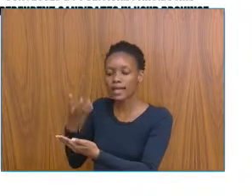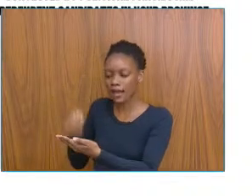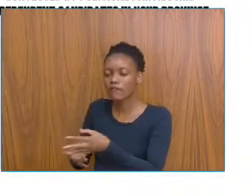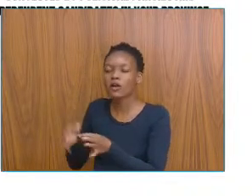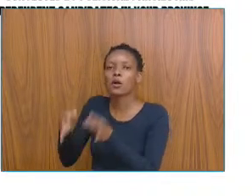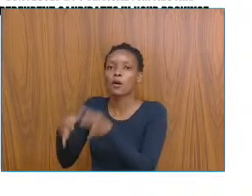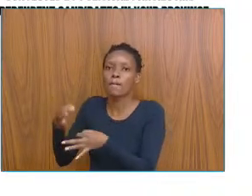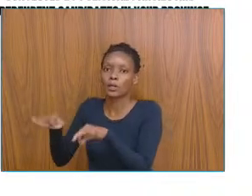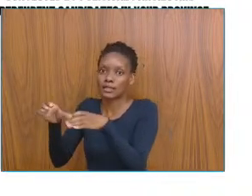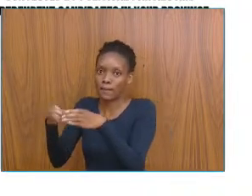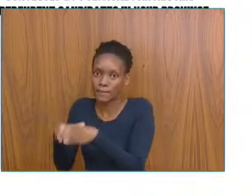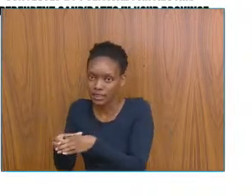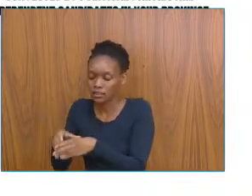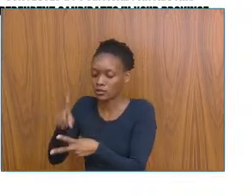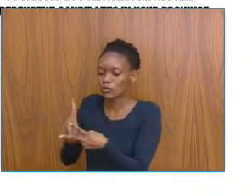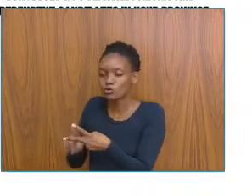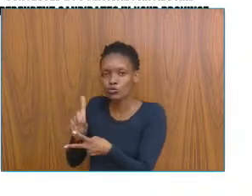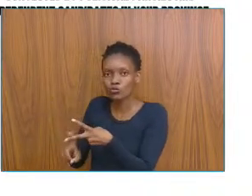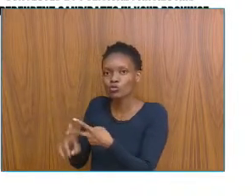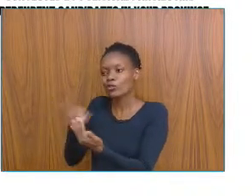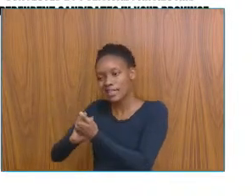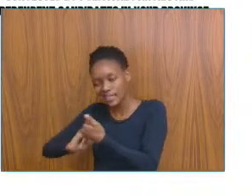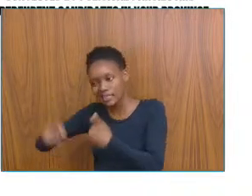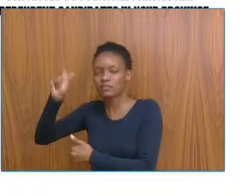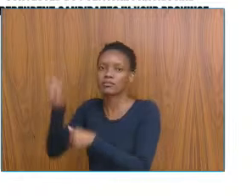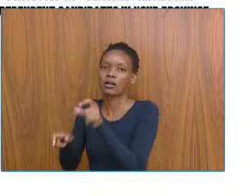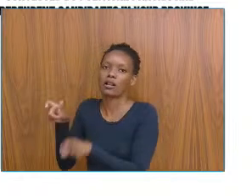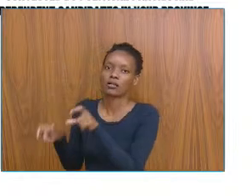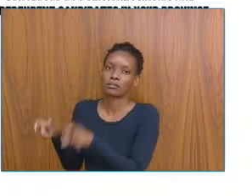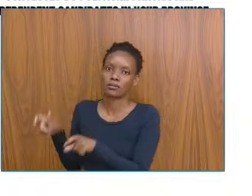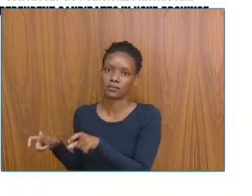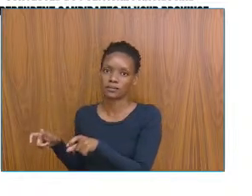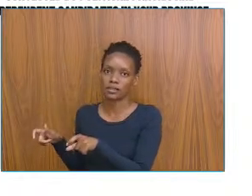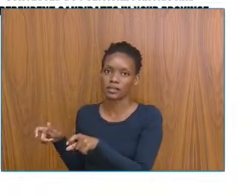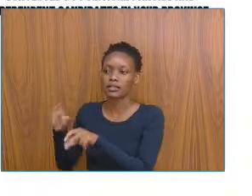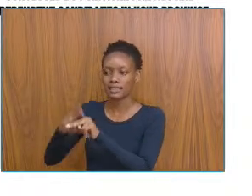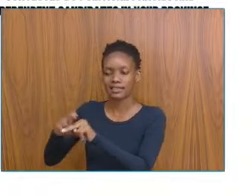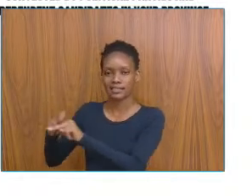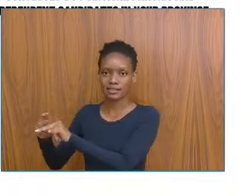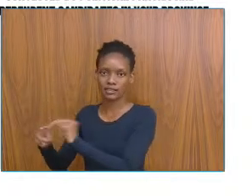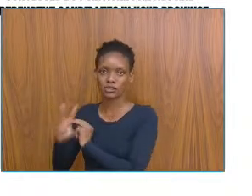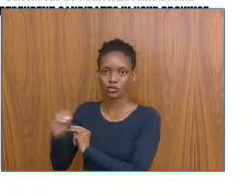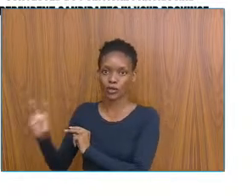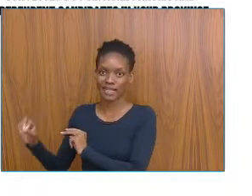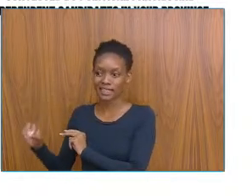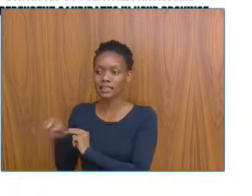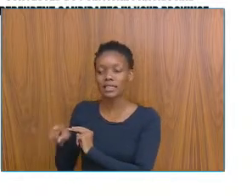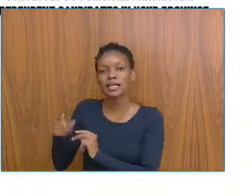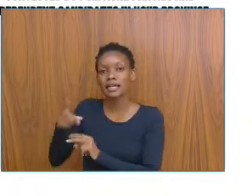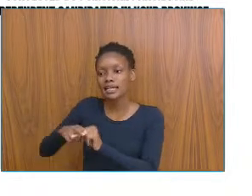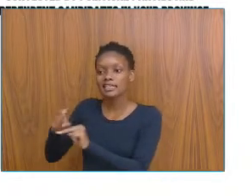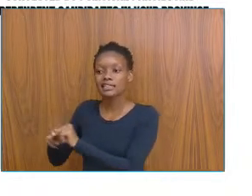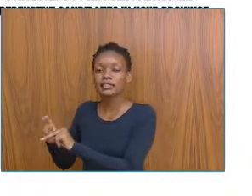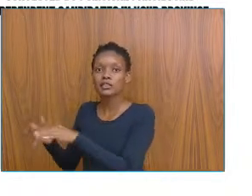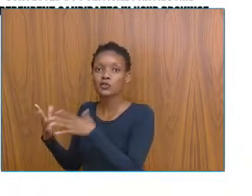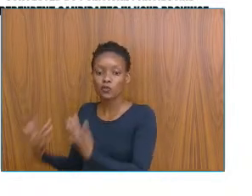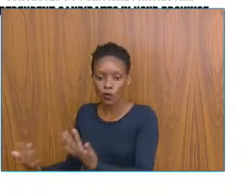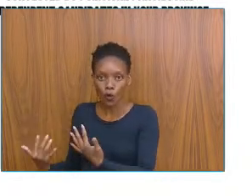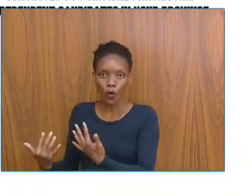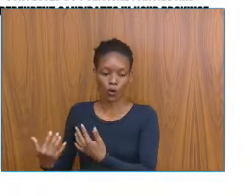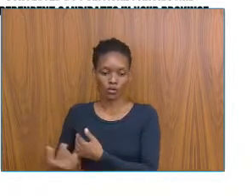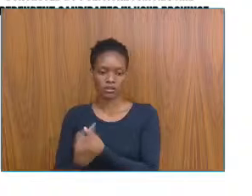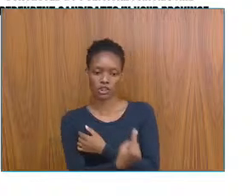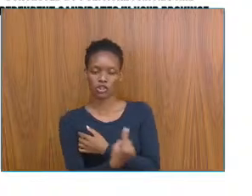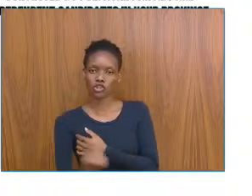political parties and independent candidates contesting for seats reserved for each province in the National Assembly.